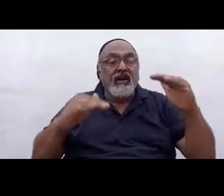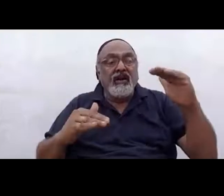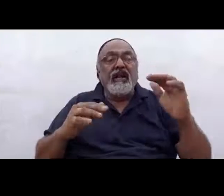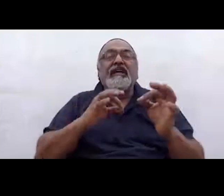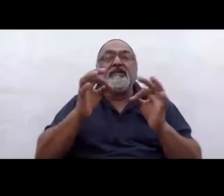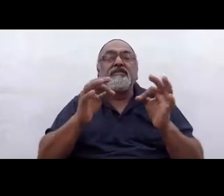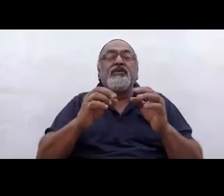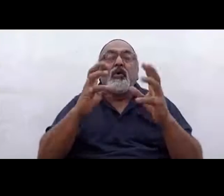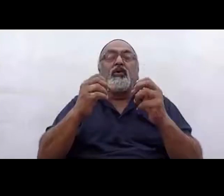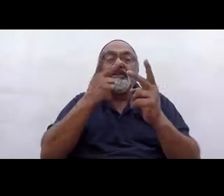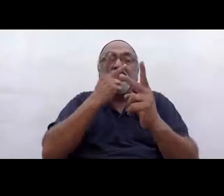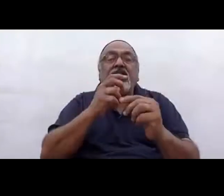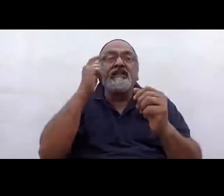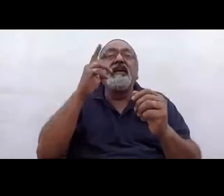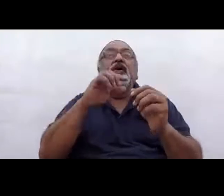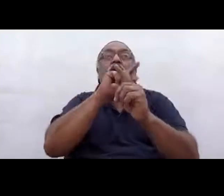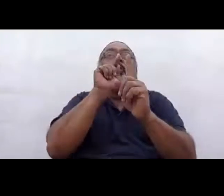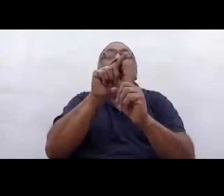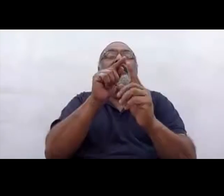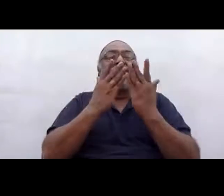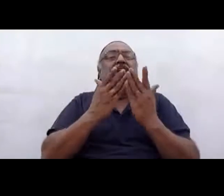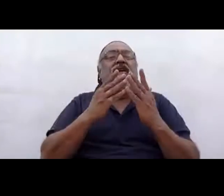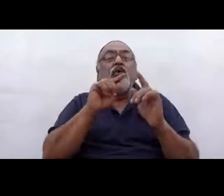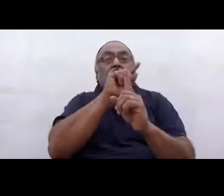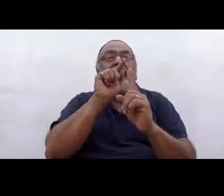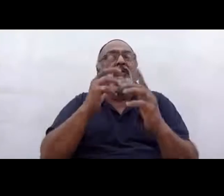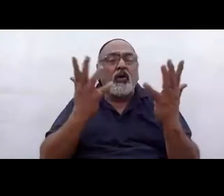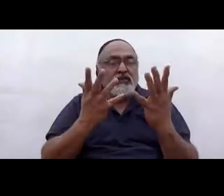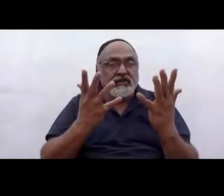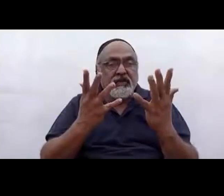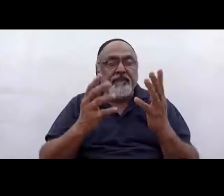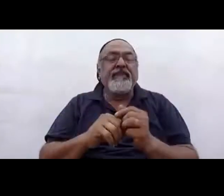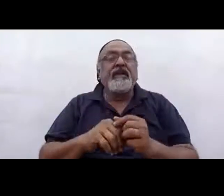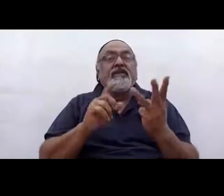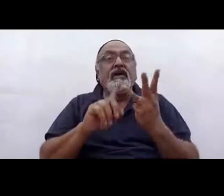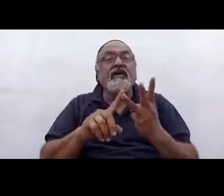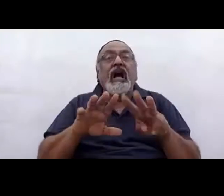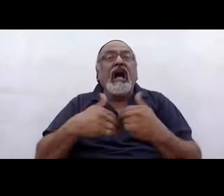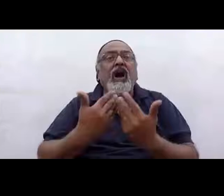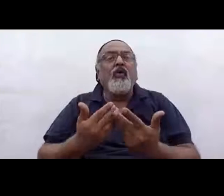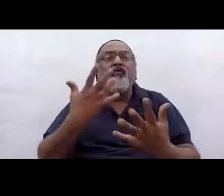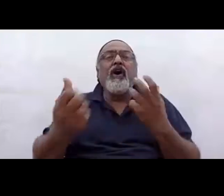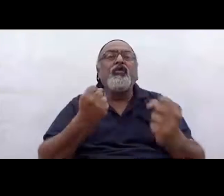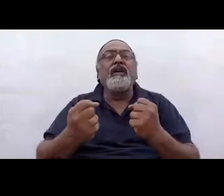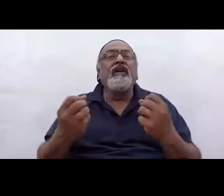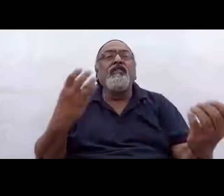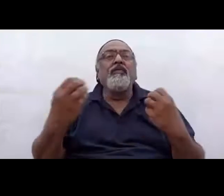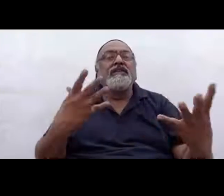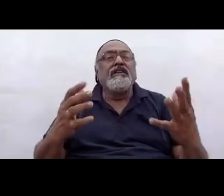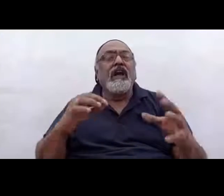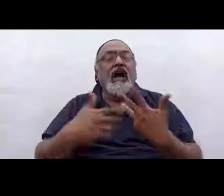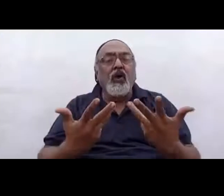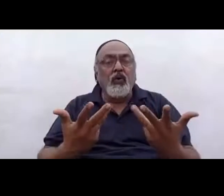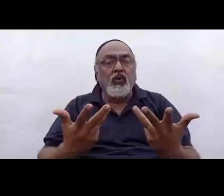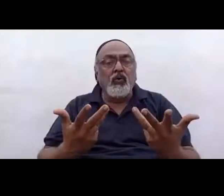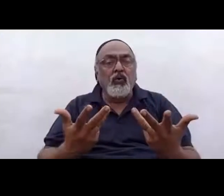what are the aims of the particular study. Then it is followed by methods. I'm sure that you people have gone through